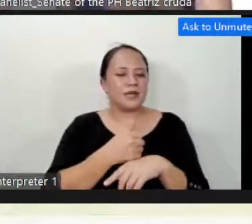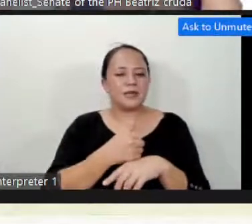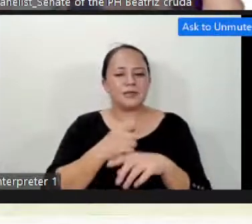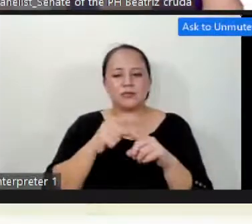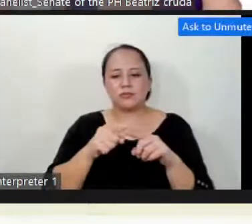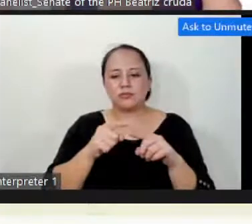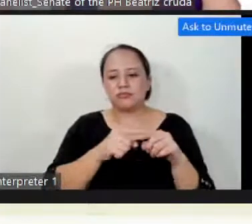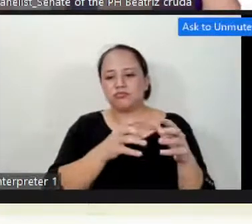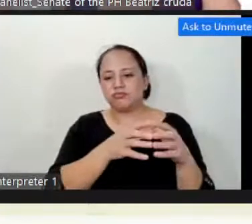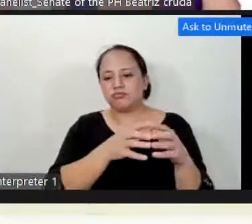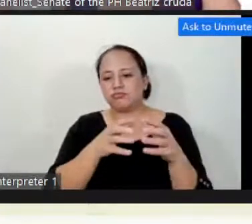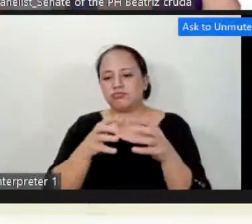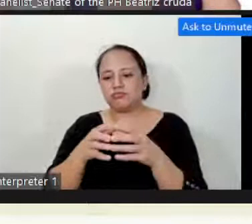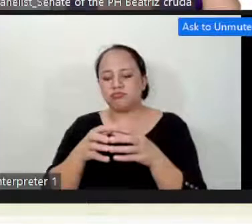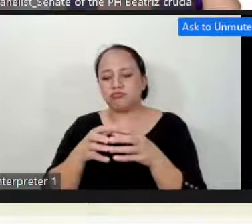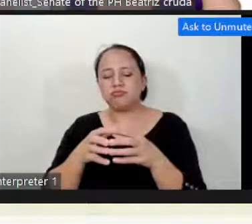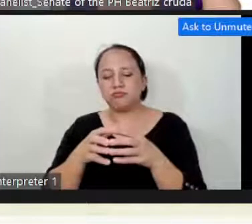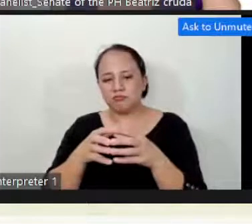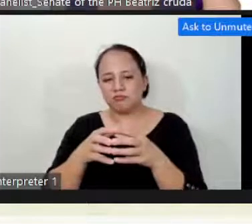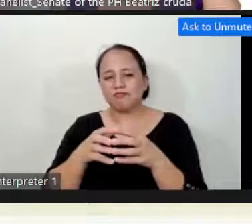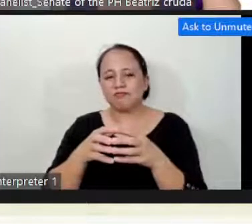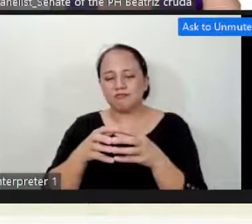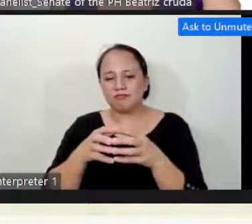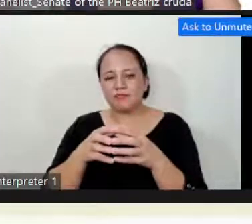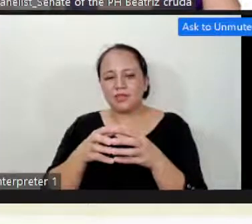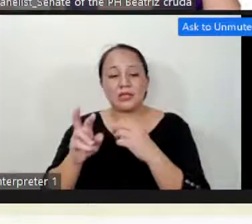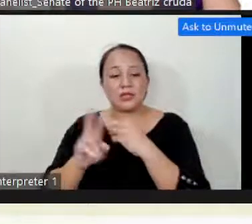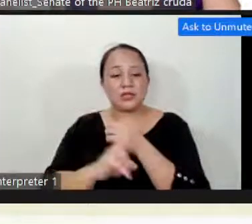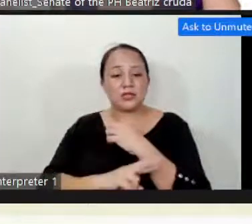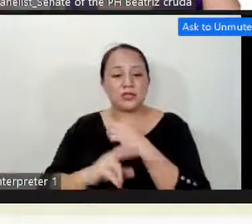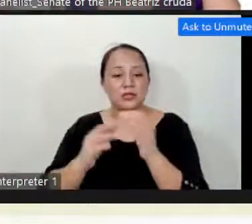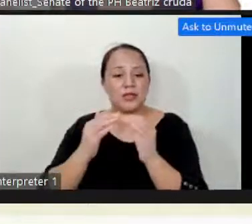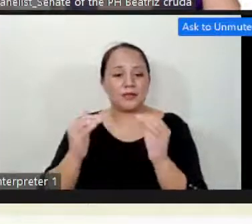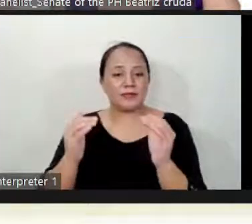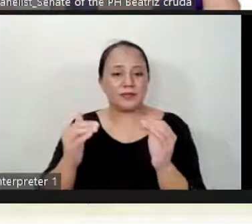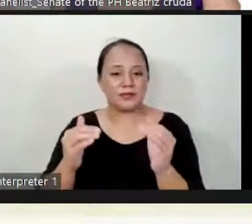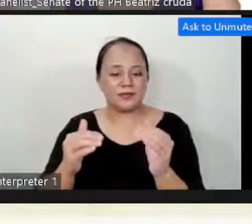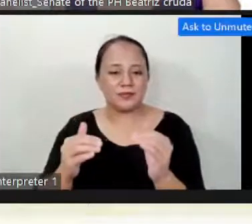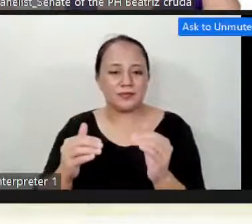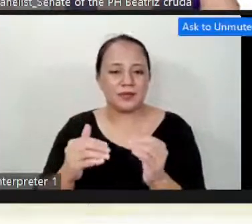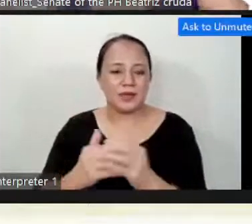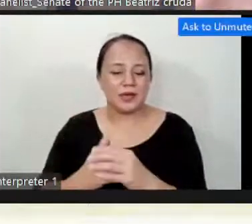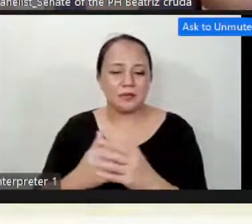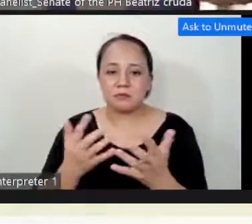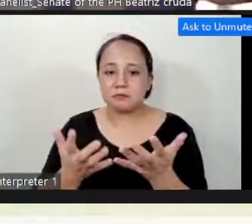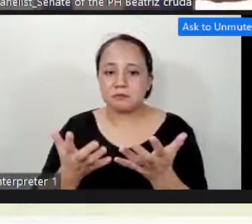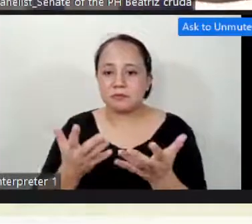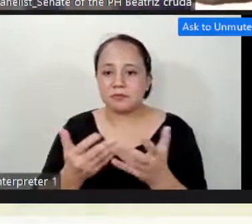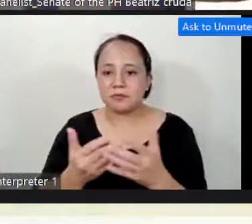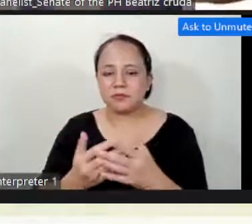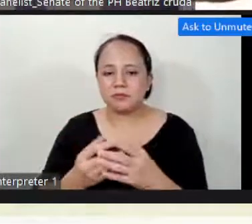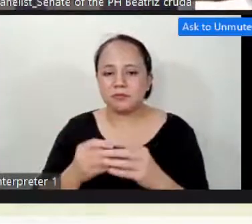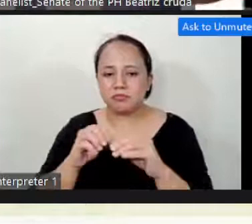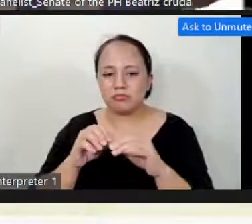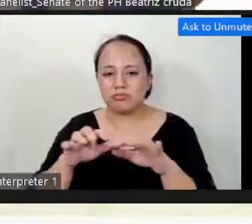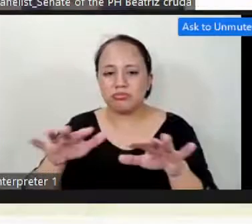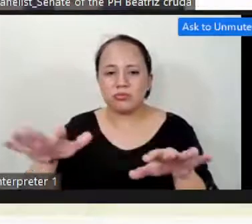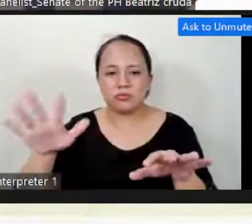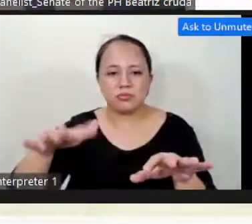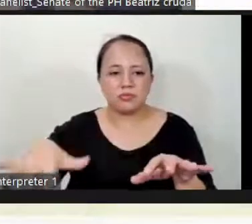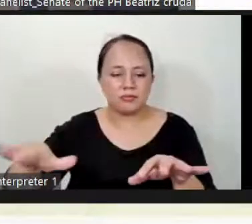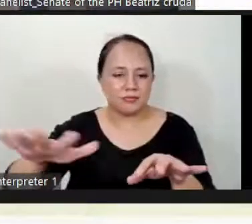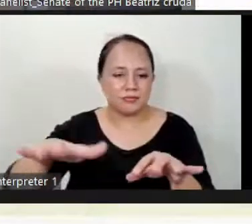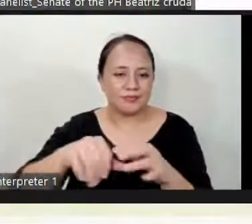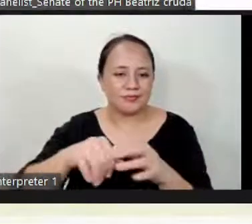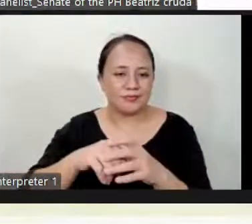multidisciplinary teams, at least at the regional level, and probably spread it out in areas